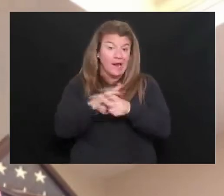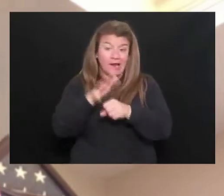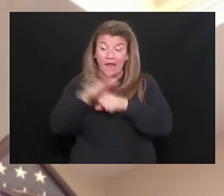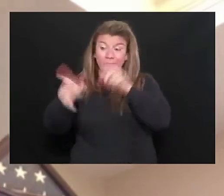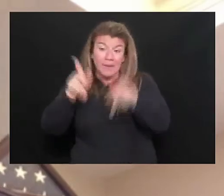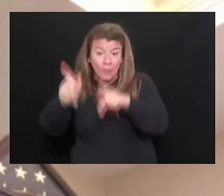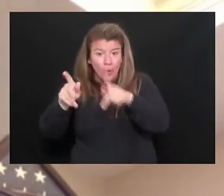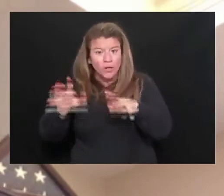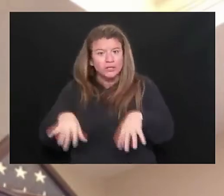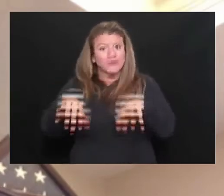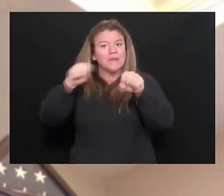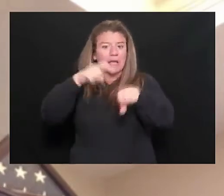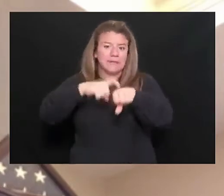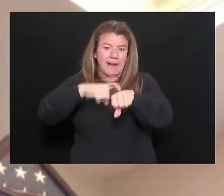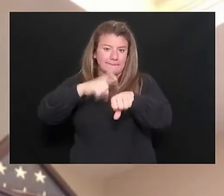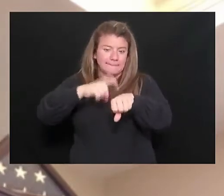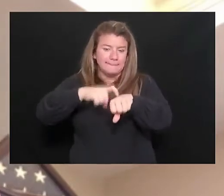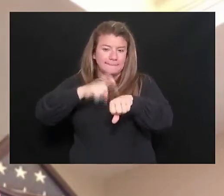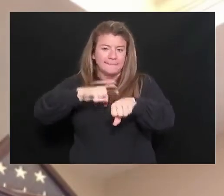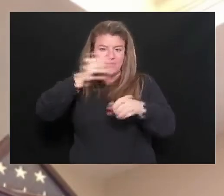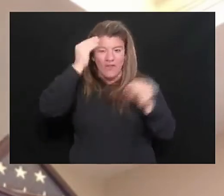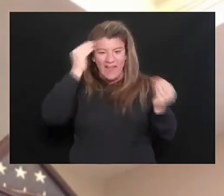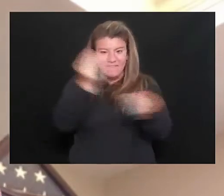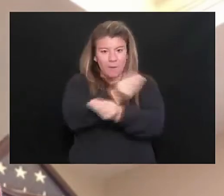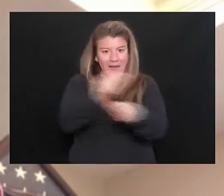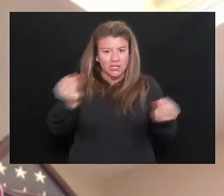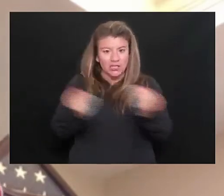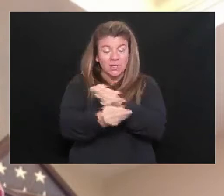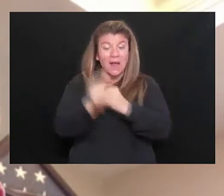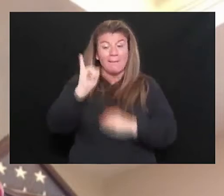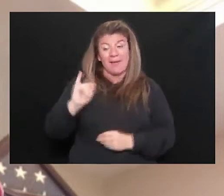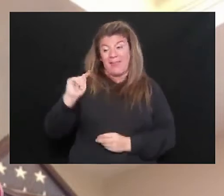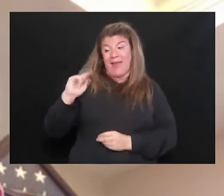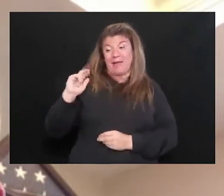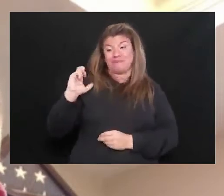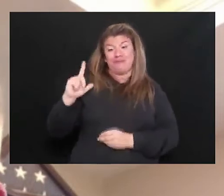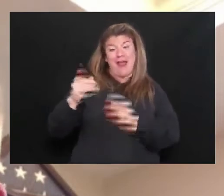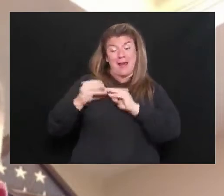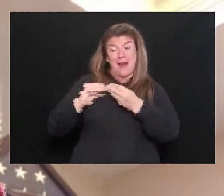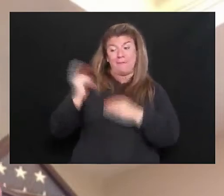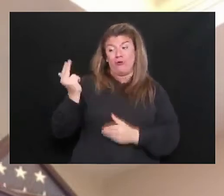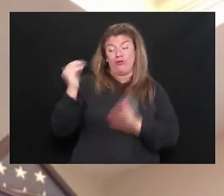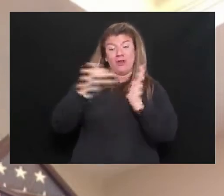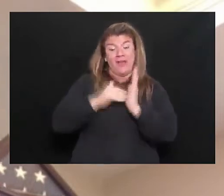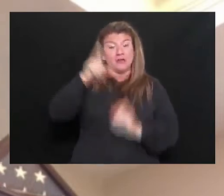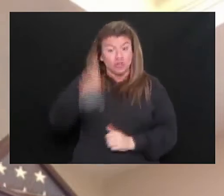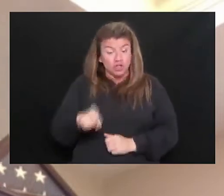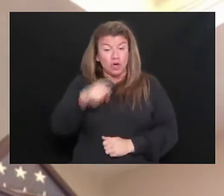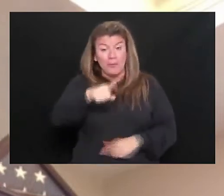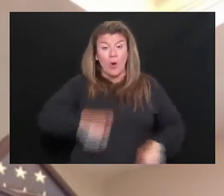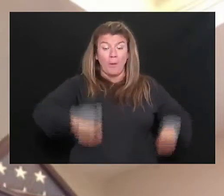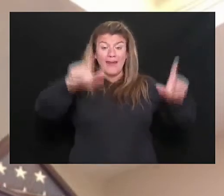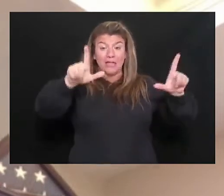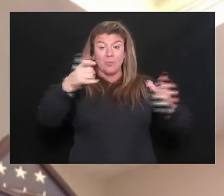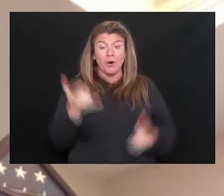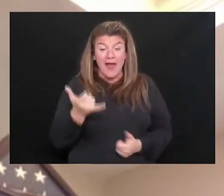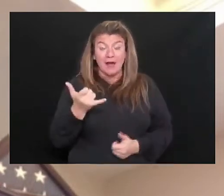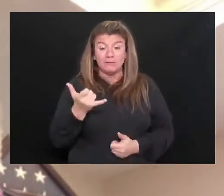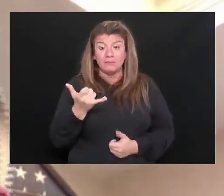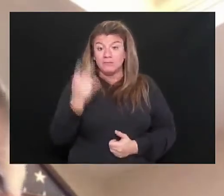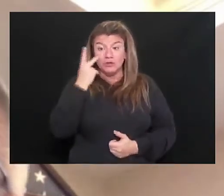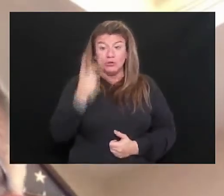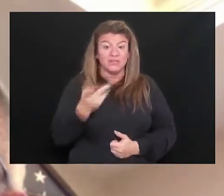of time, but that tracking number, 13,000, should be on the dashboard now